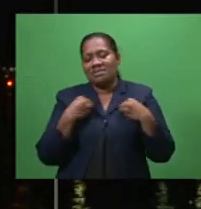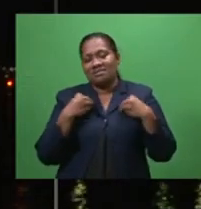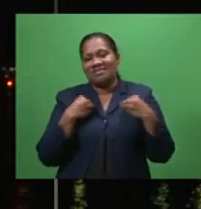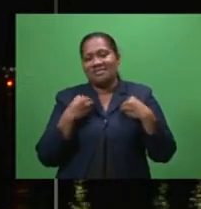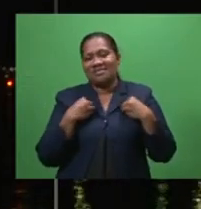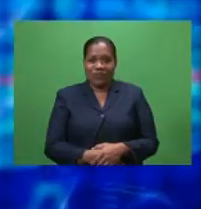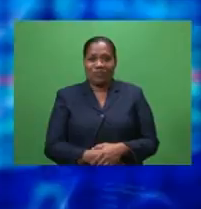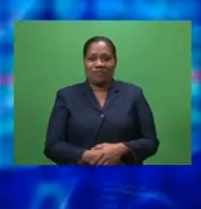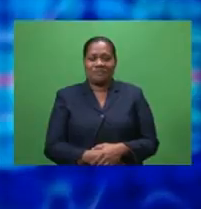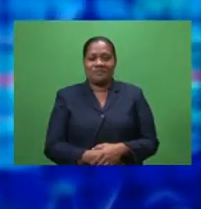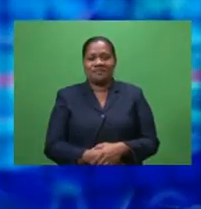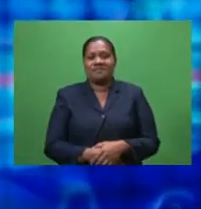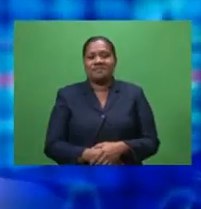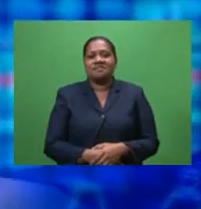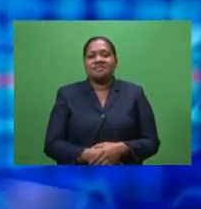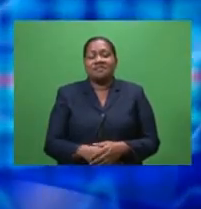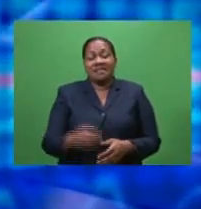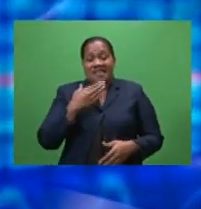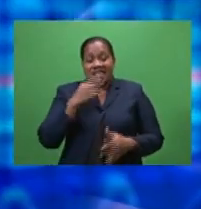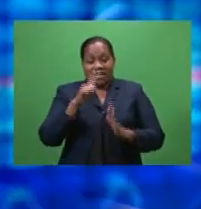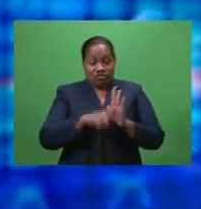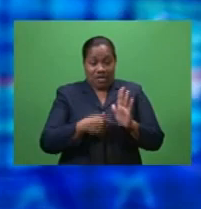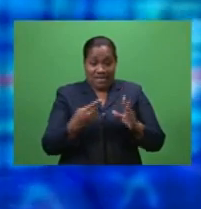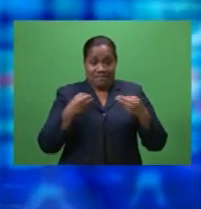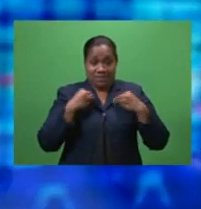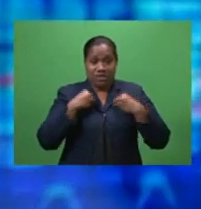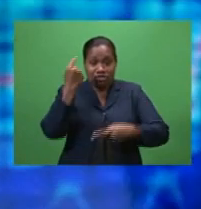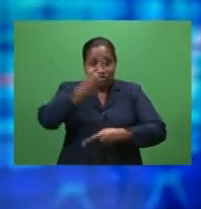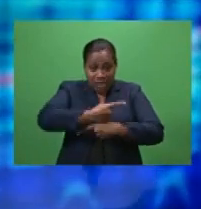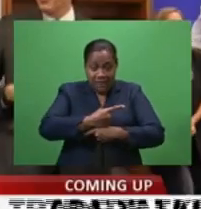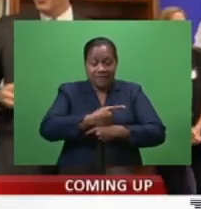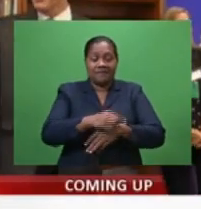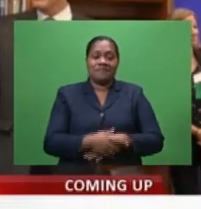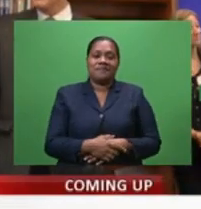updates. Thanks, Jackie. Coming up in business tonight.